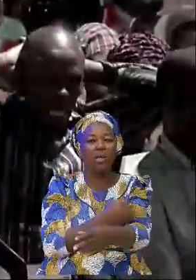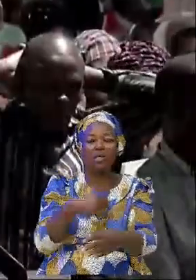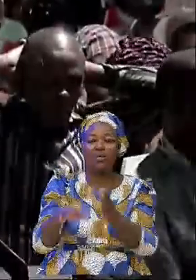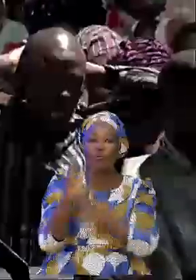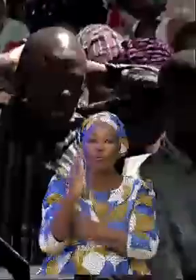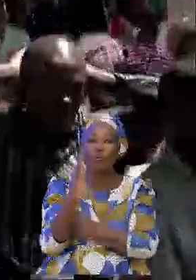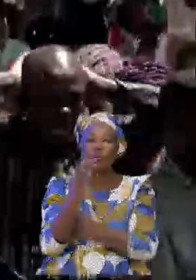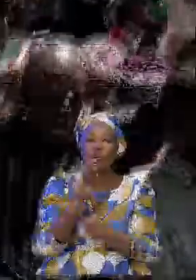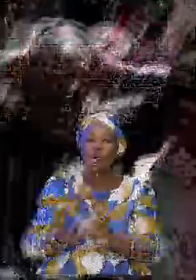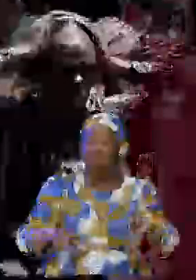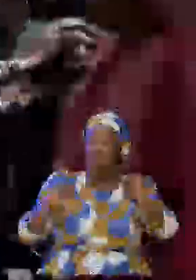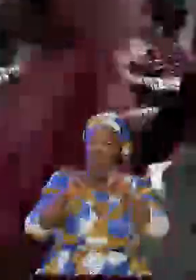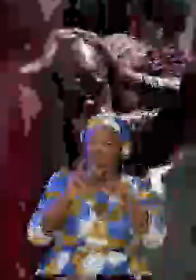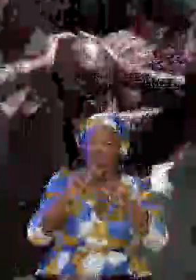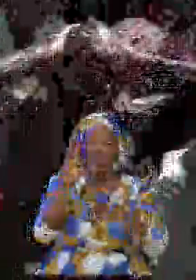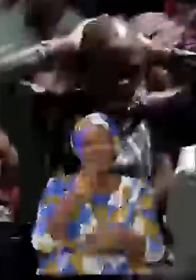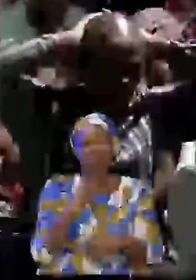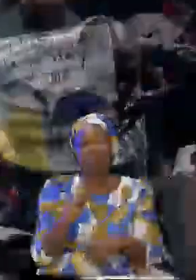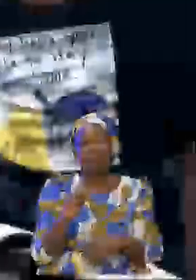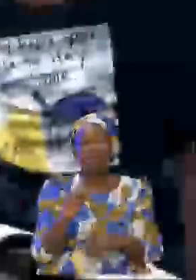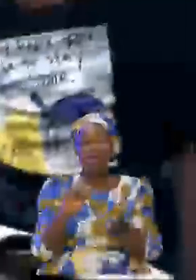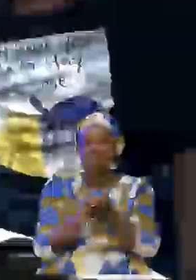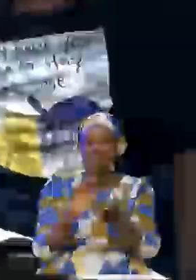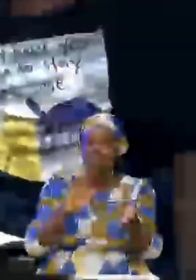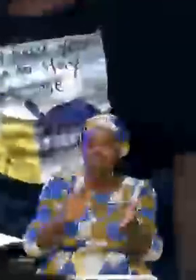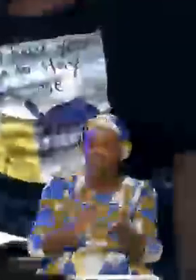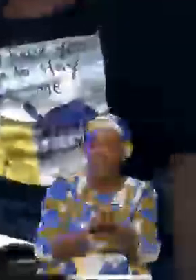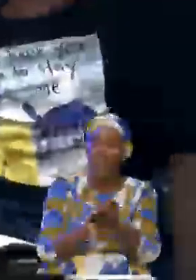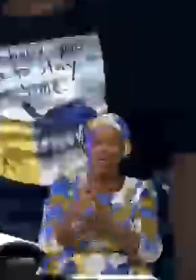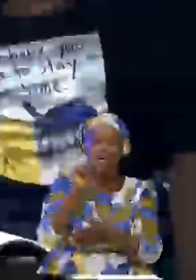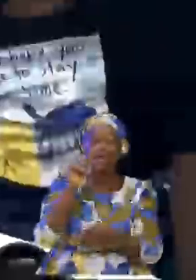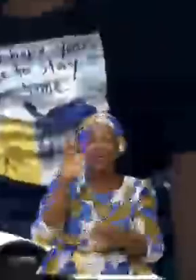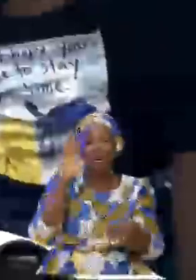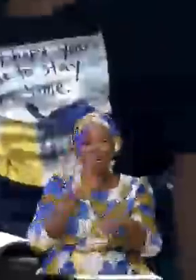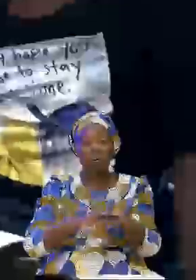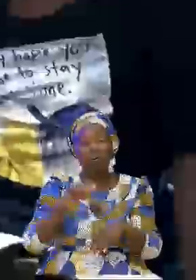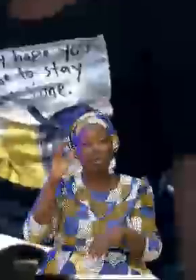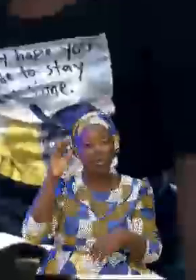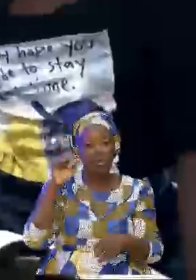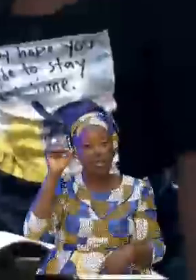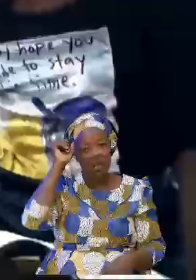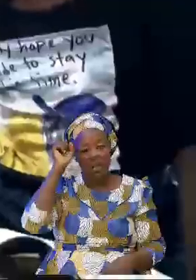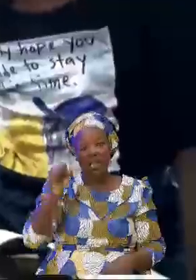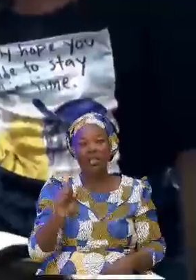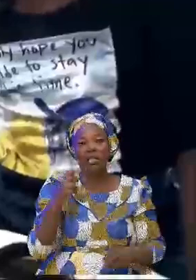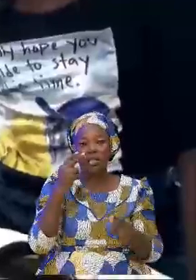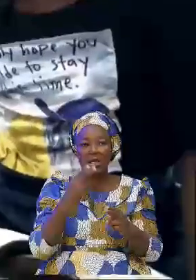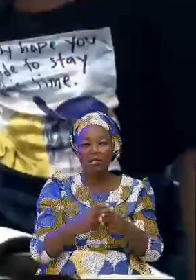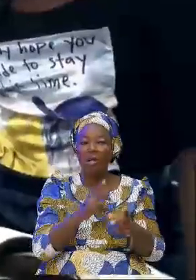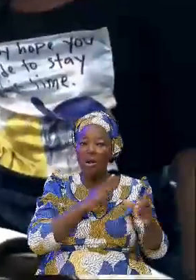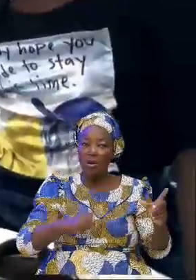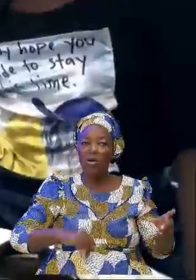become the sons, the daughters of God, even to them that